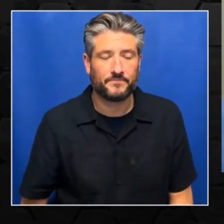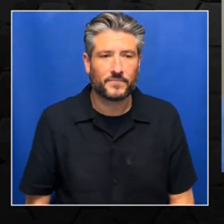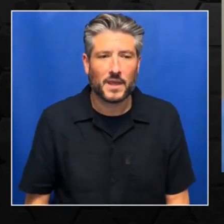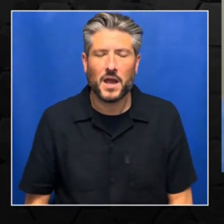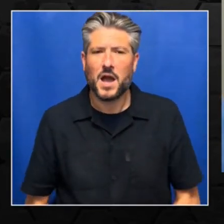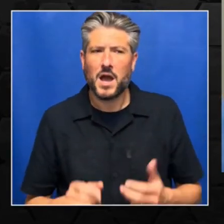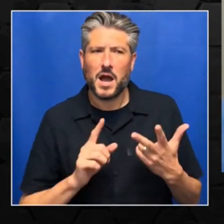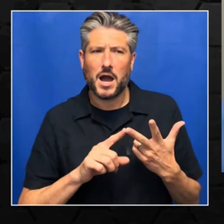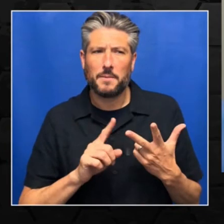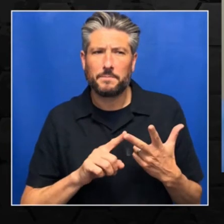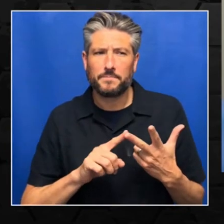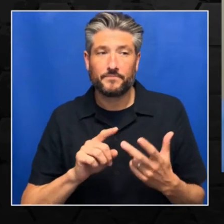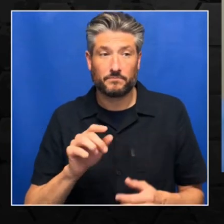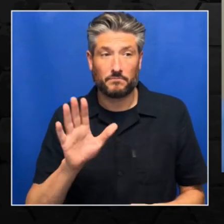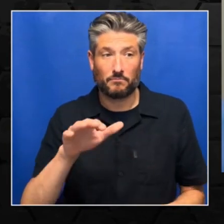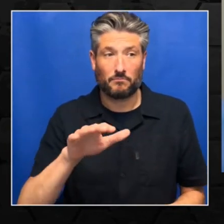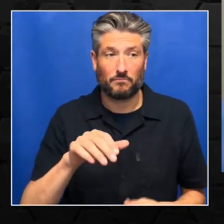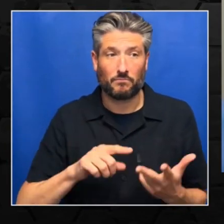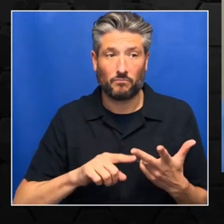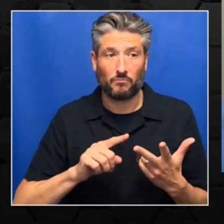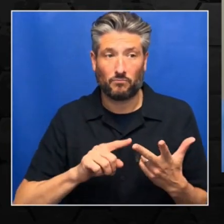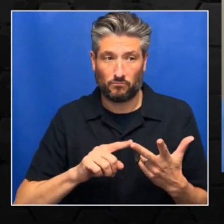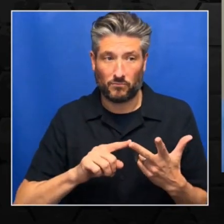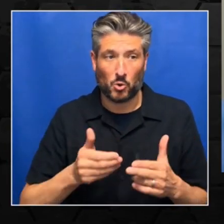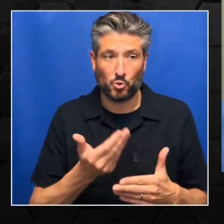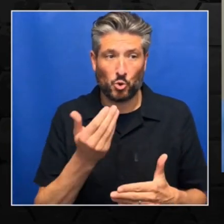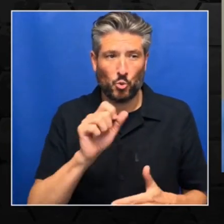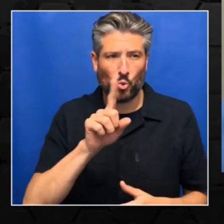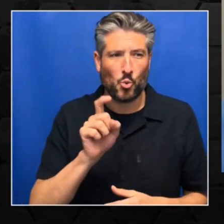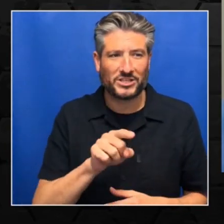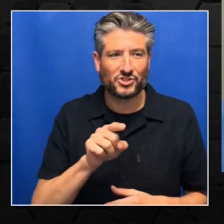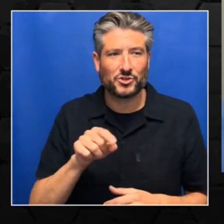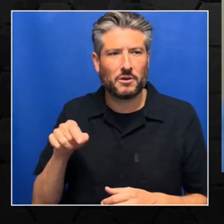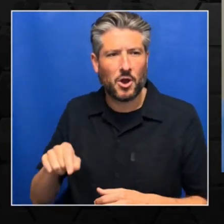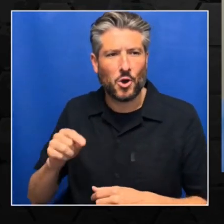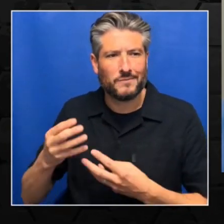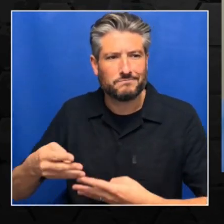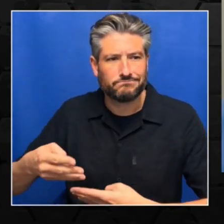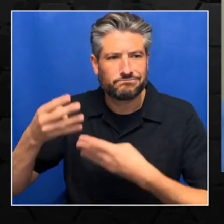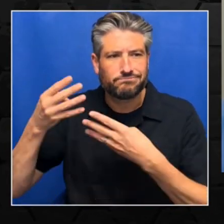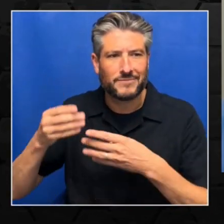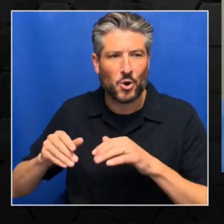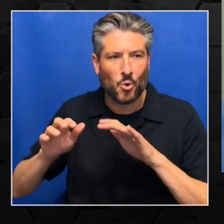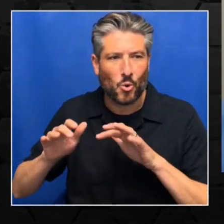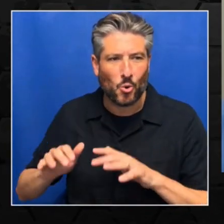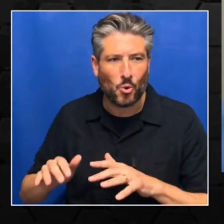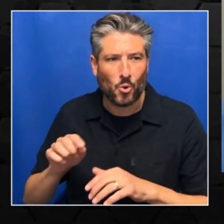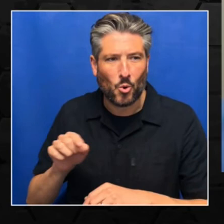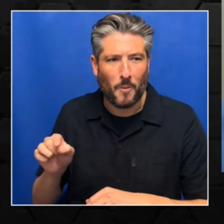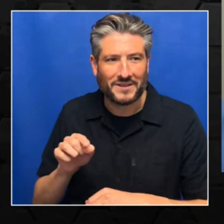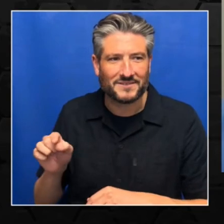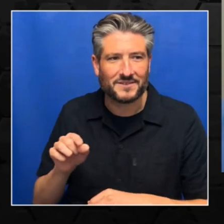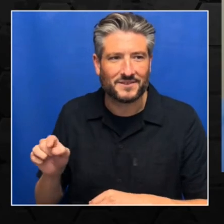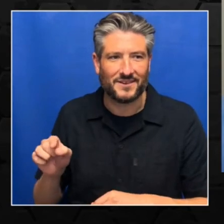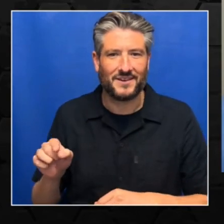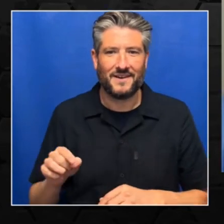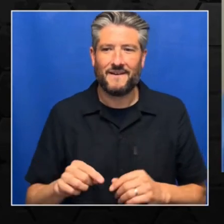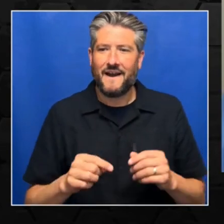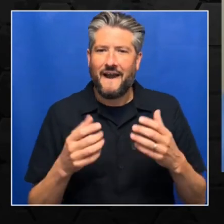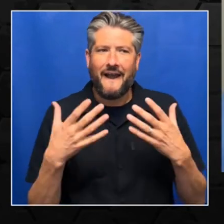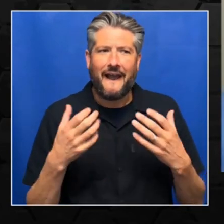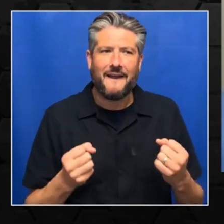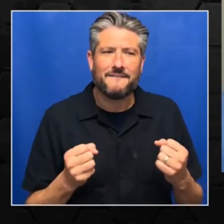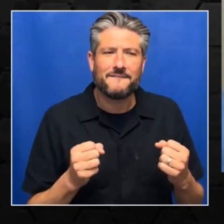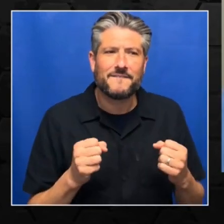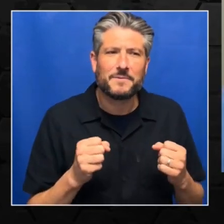coming from the comments. There's the how train cat facial detection model. That's